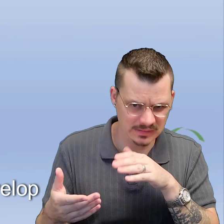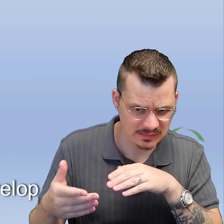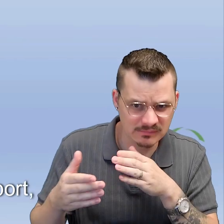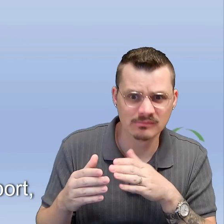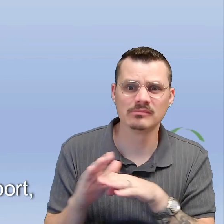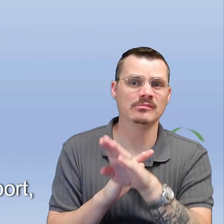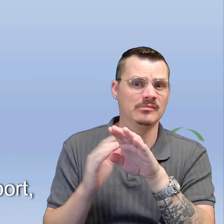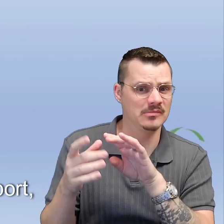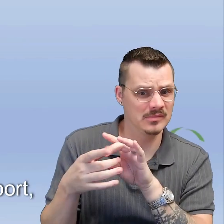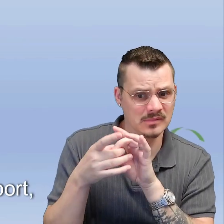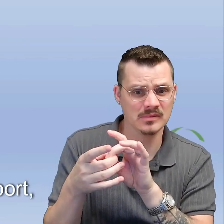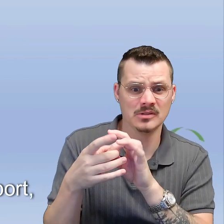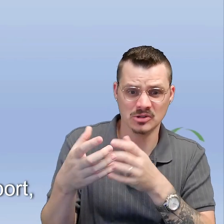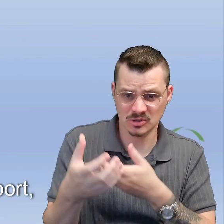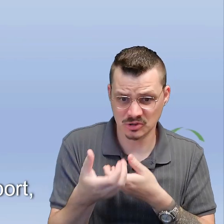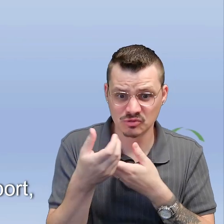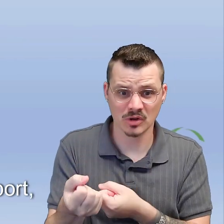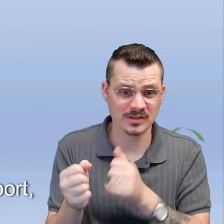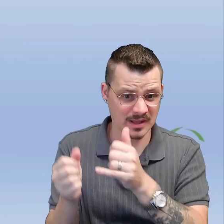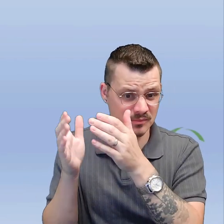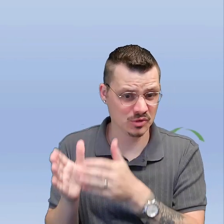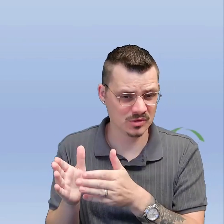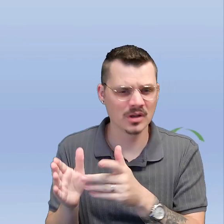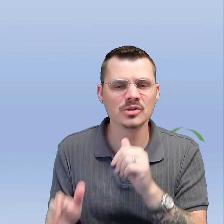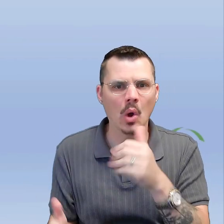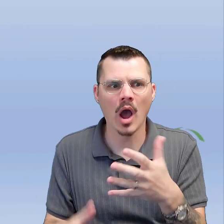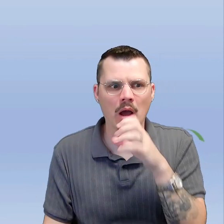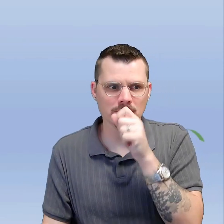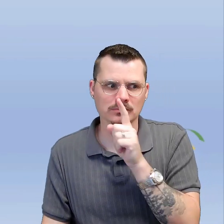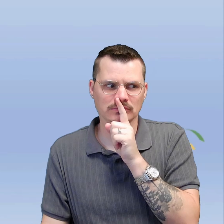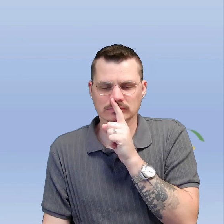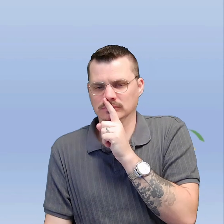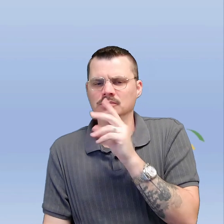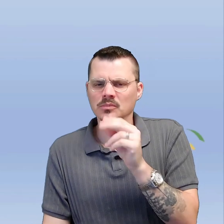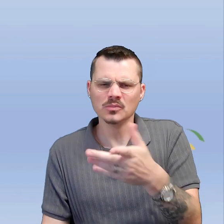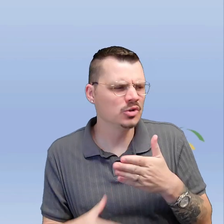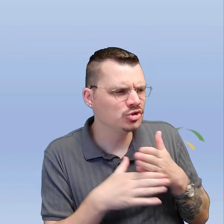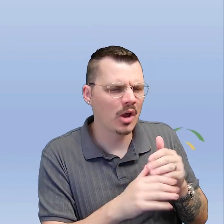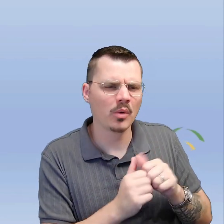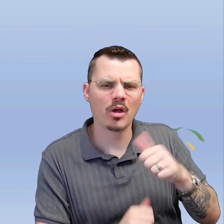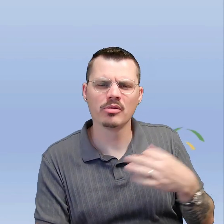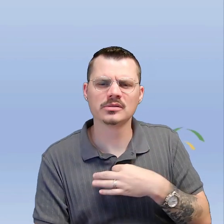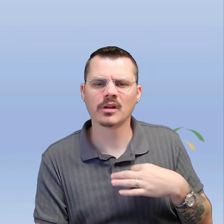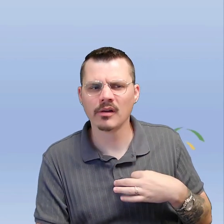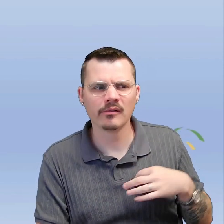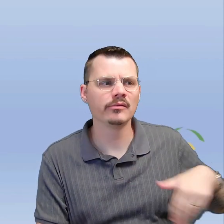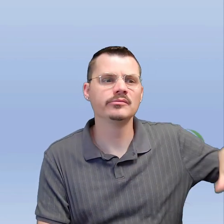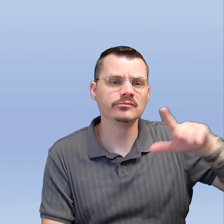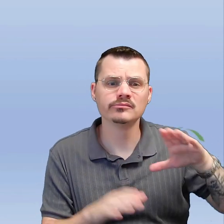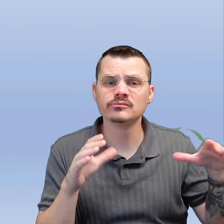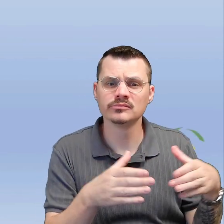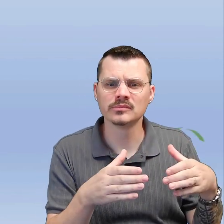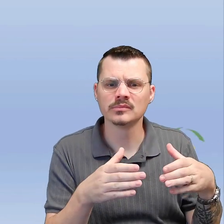to develop some trust with an individual we support, don't keep it a secret. Be sure and share with the rest